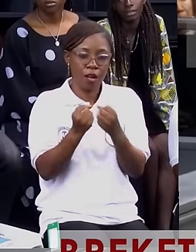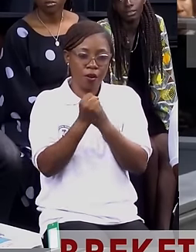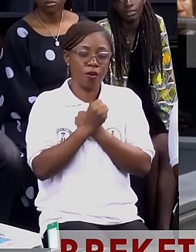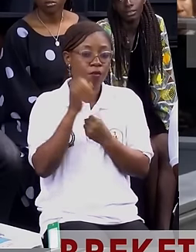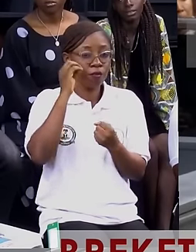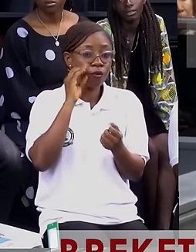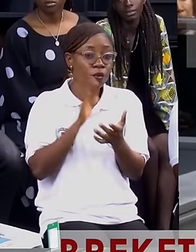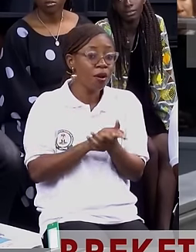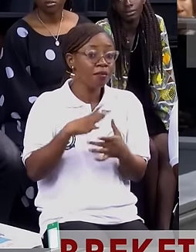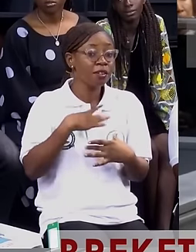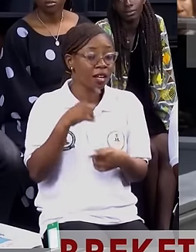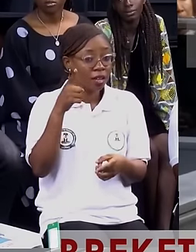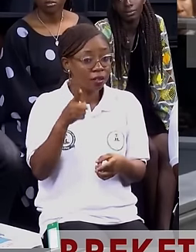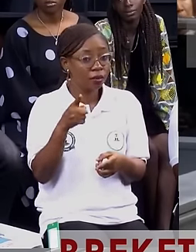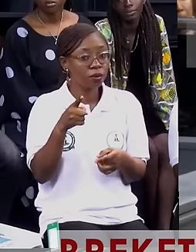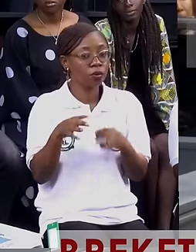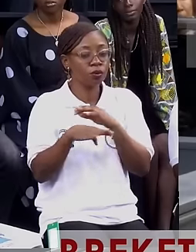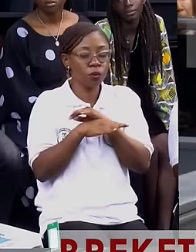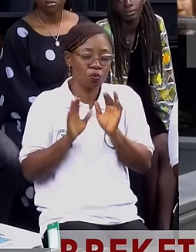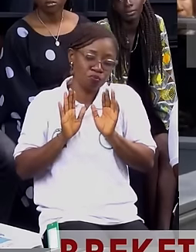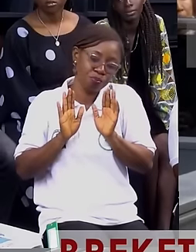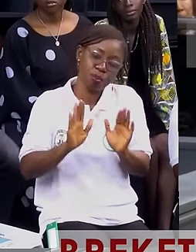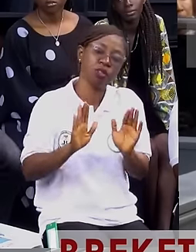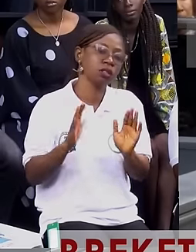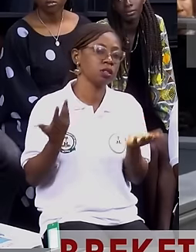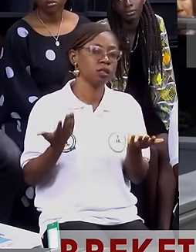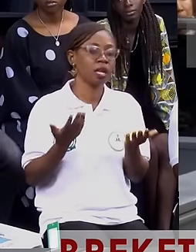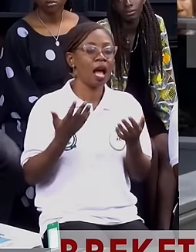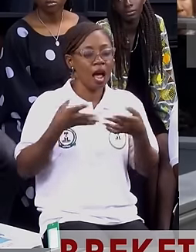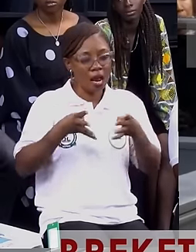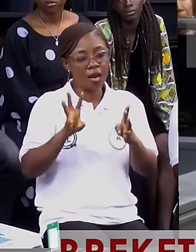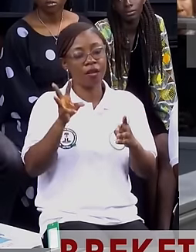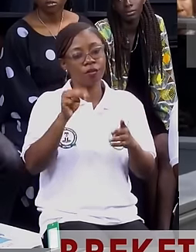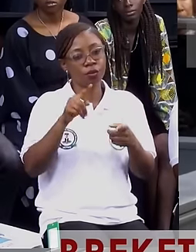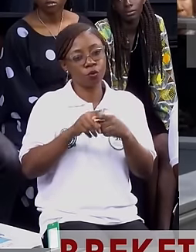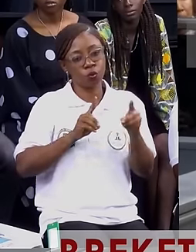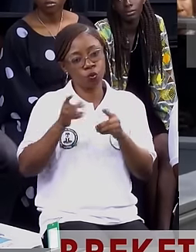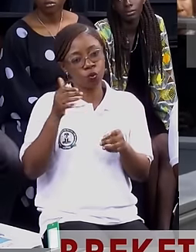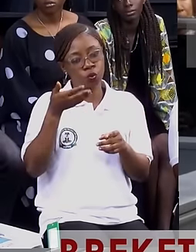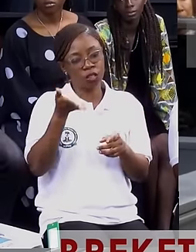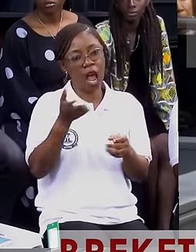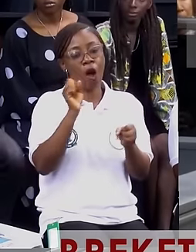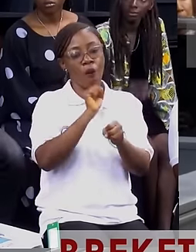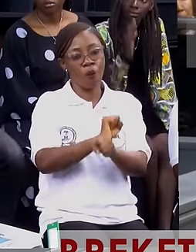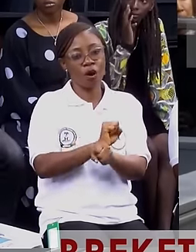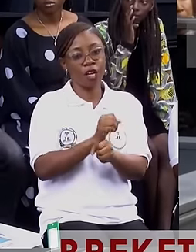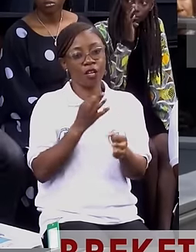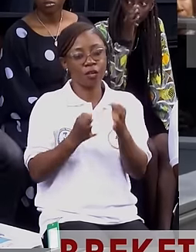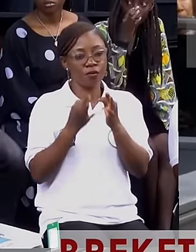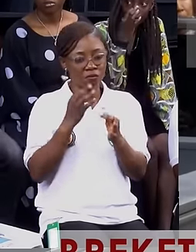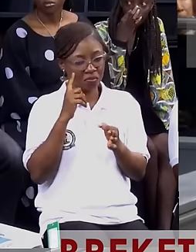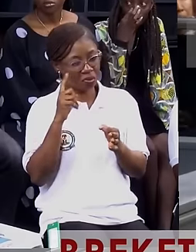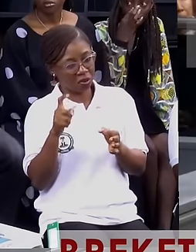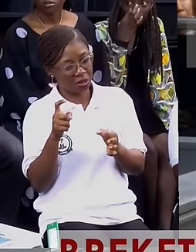you. But don't over push it. Let them do their work. Once you don't suspect